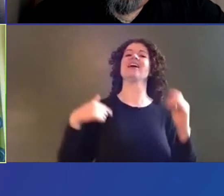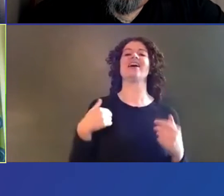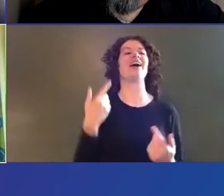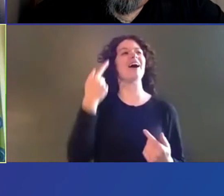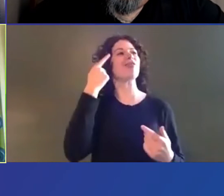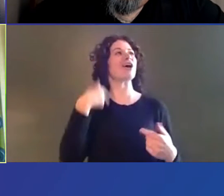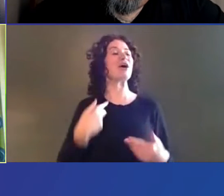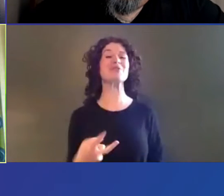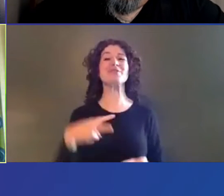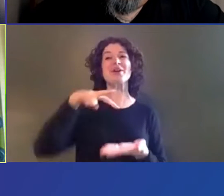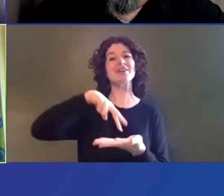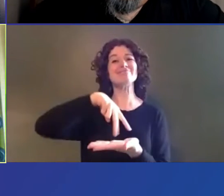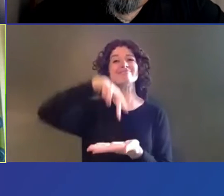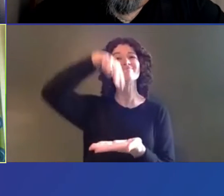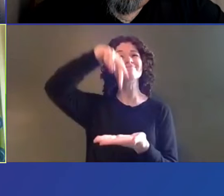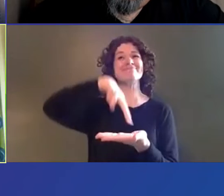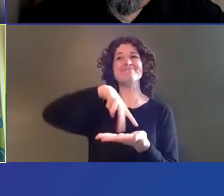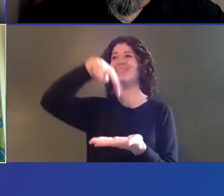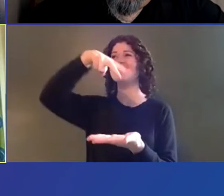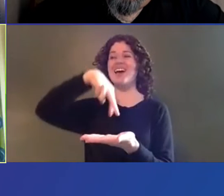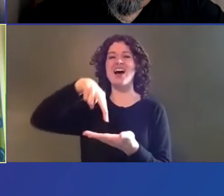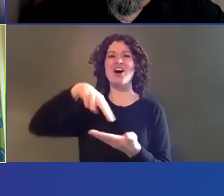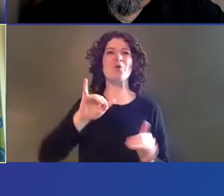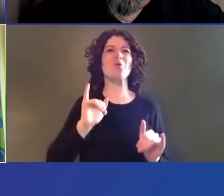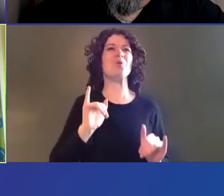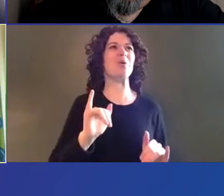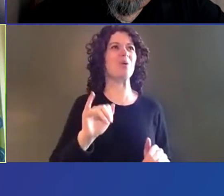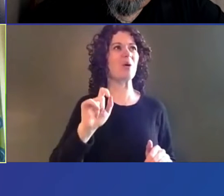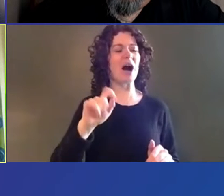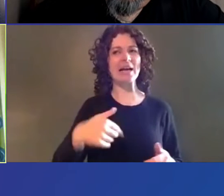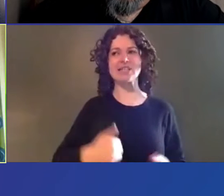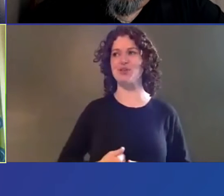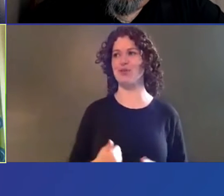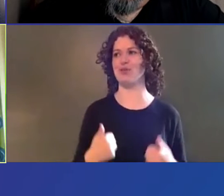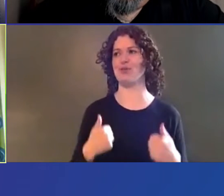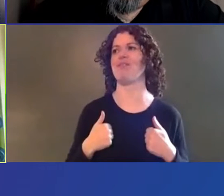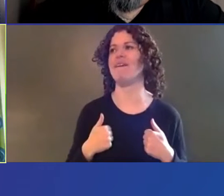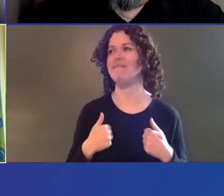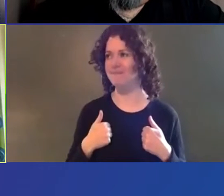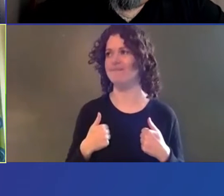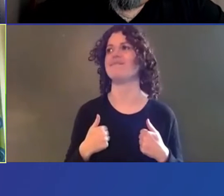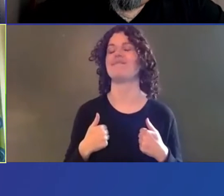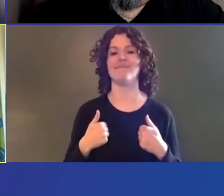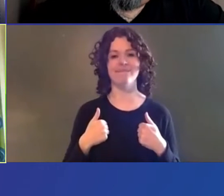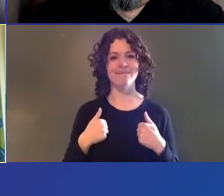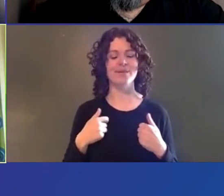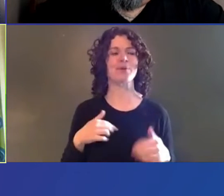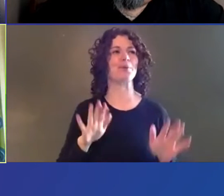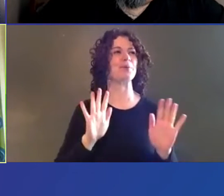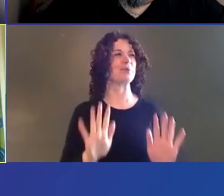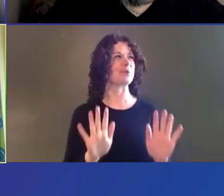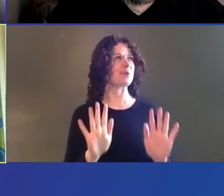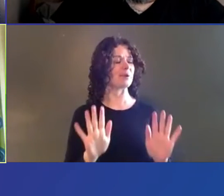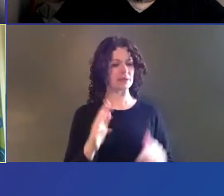and the Graham. Like I wasn't trying to do all that. But in order to survive, I had to sing. I had to be like, because I had things I